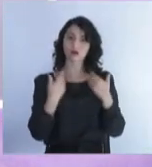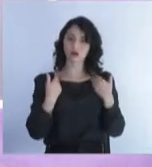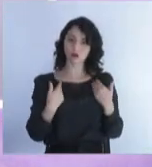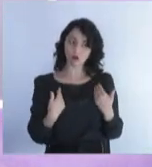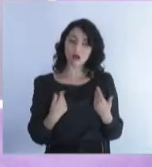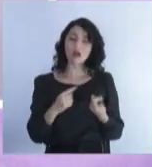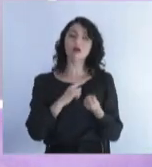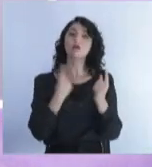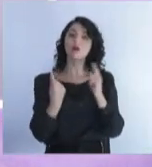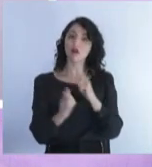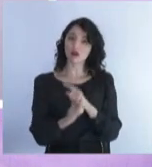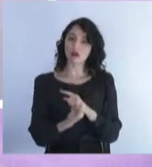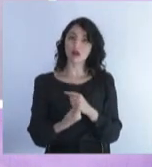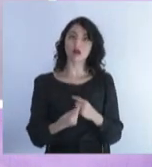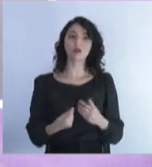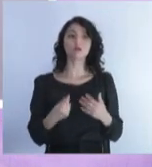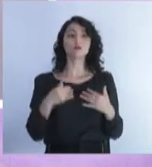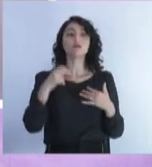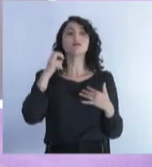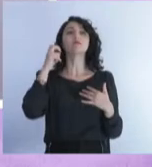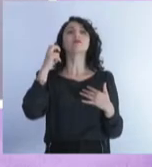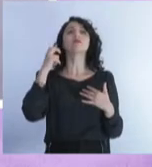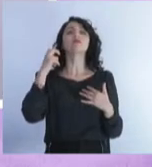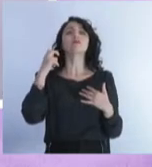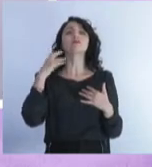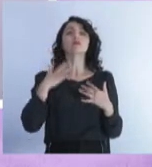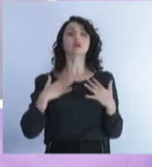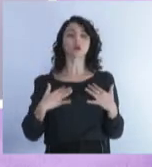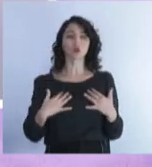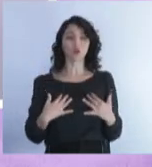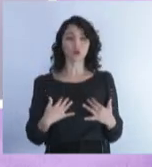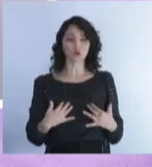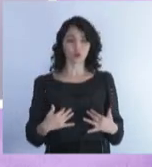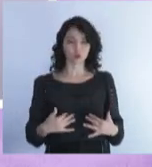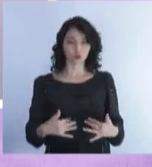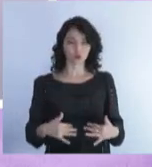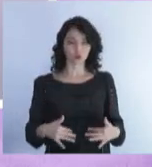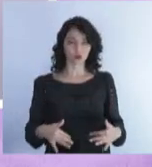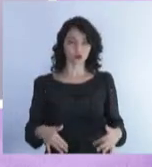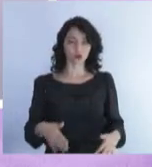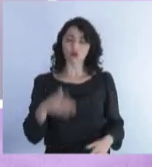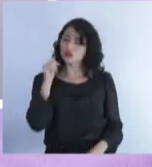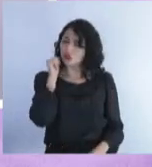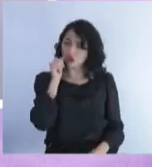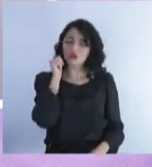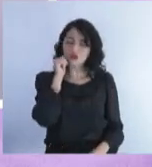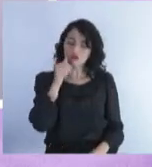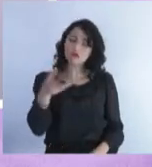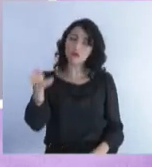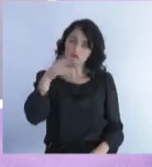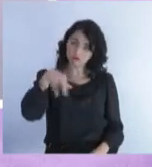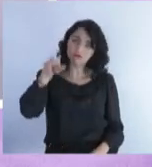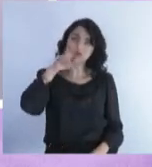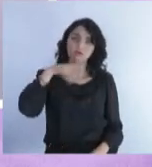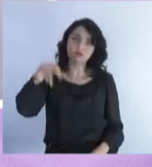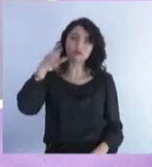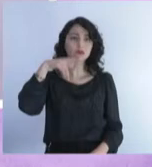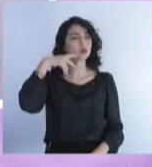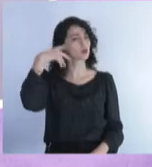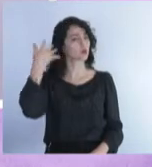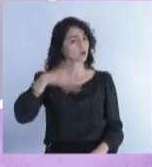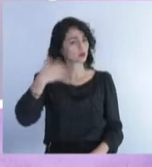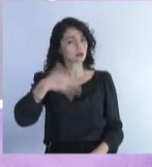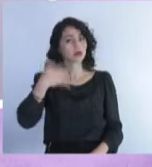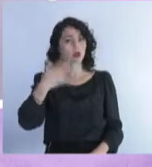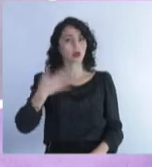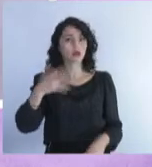state of your body. You go from the stress state to a relaxed state. And I recommend trying it